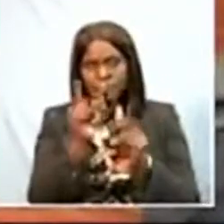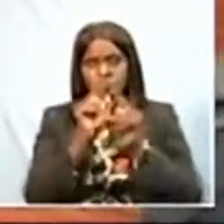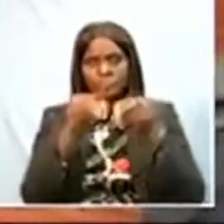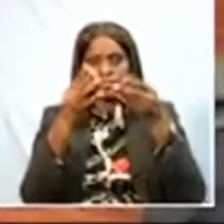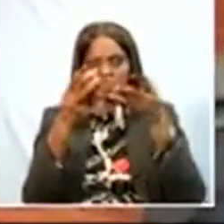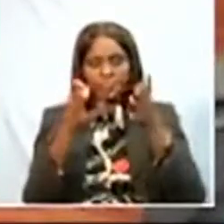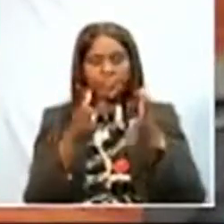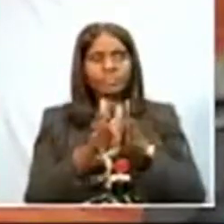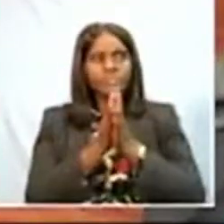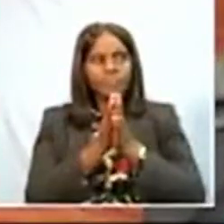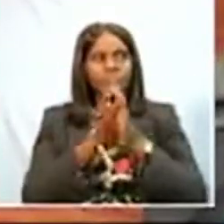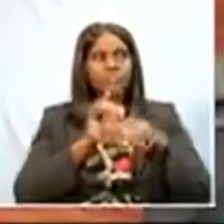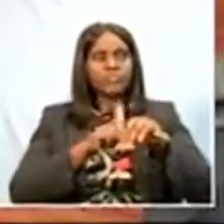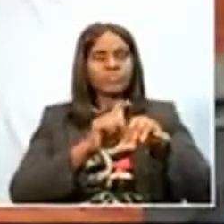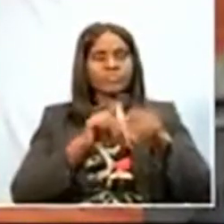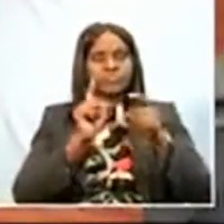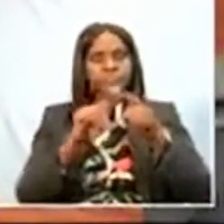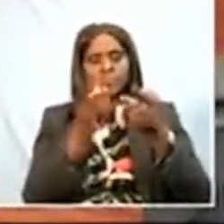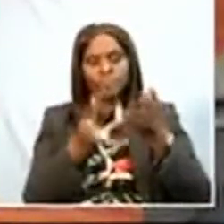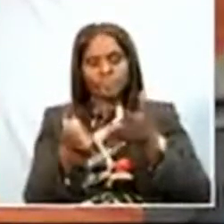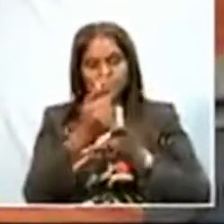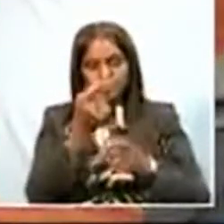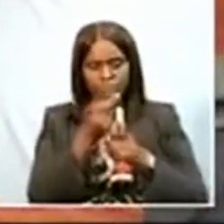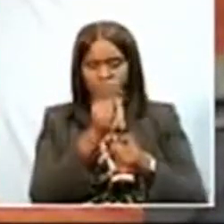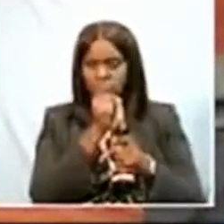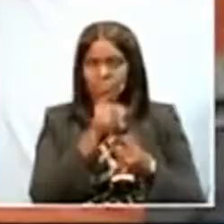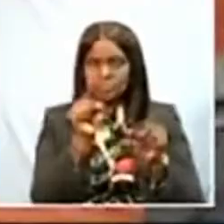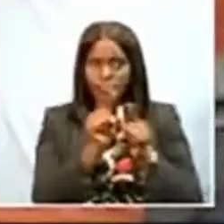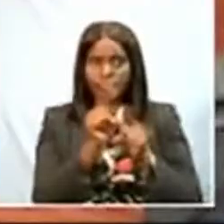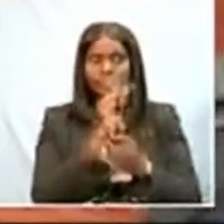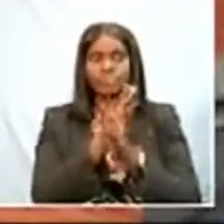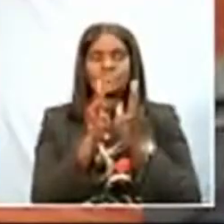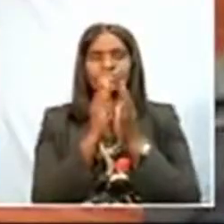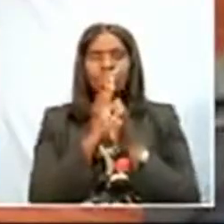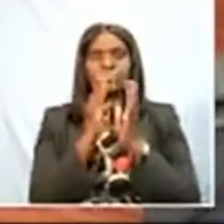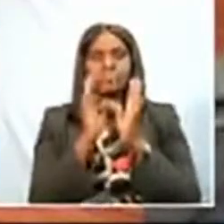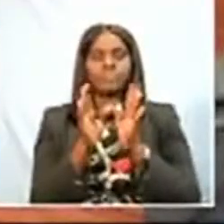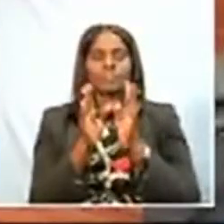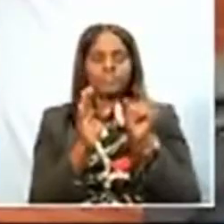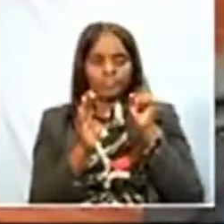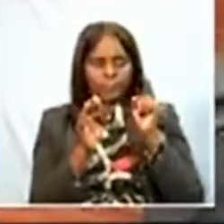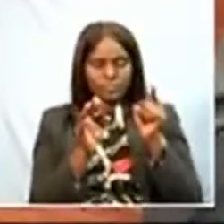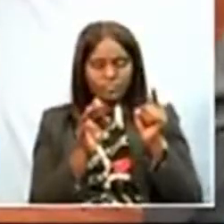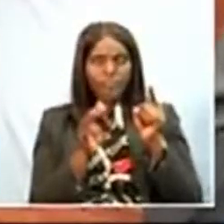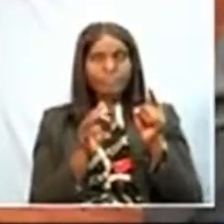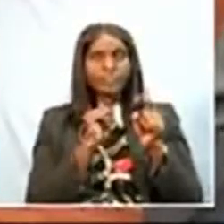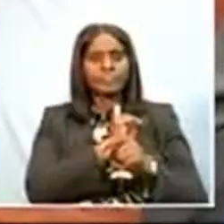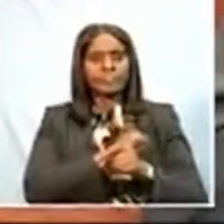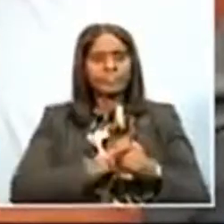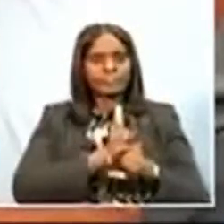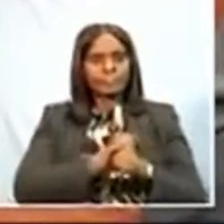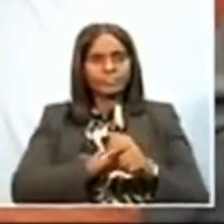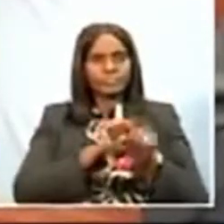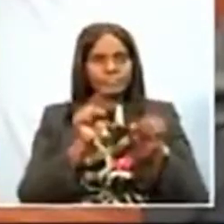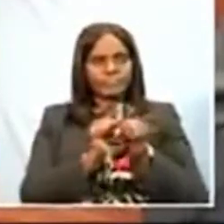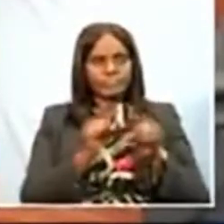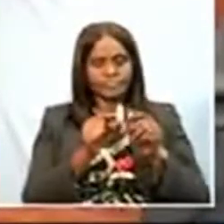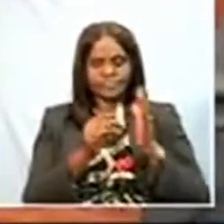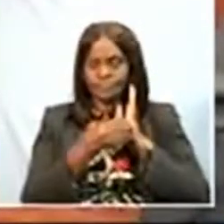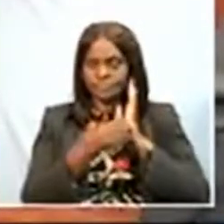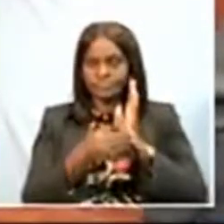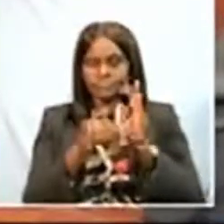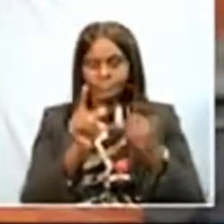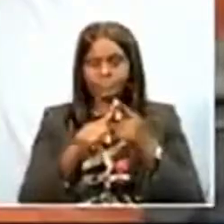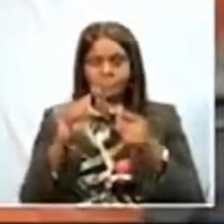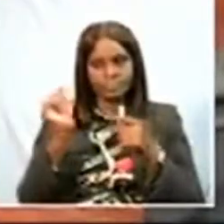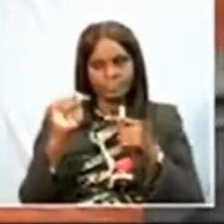given requesting time to mobilize from the contractor. This regrettably led to the